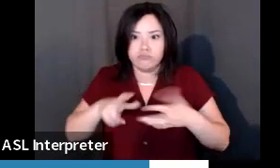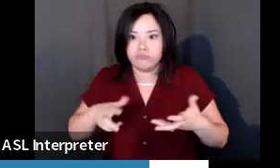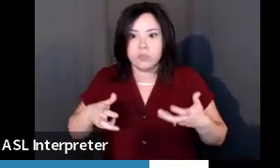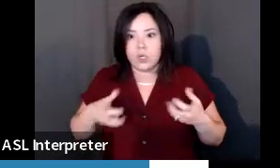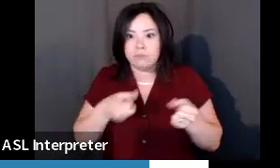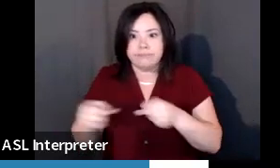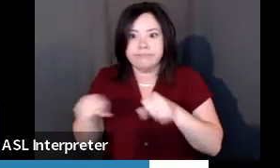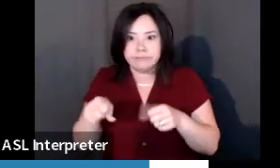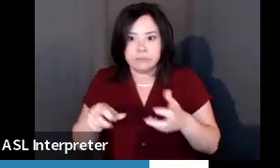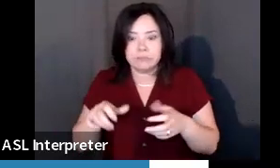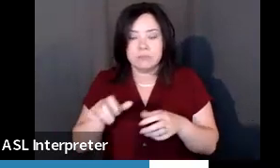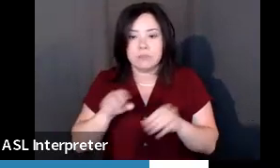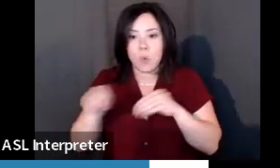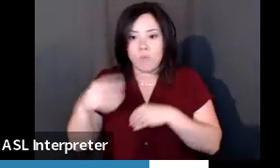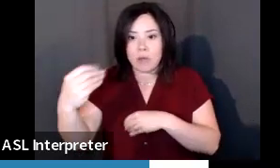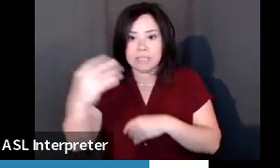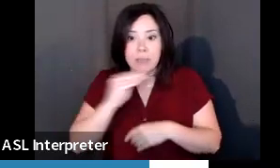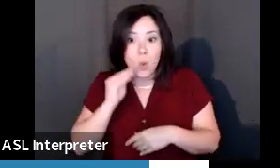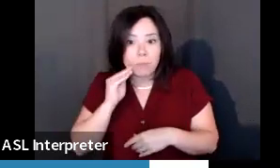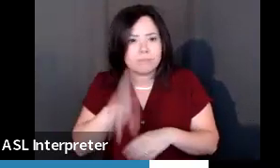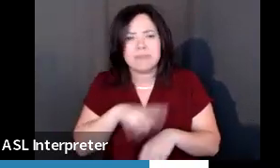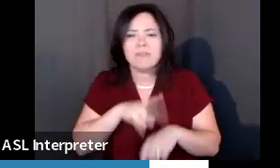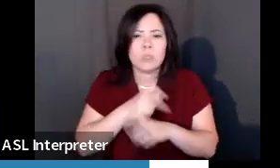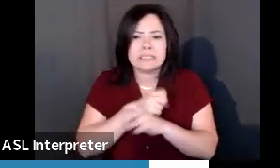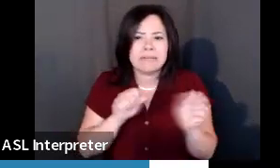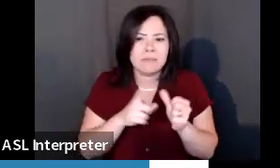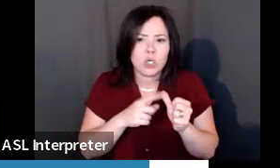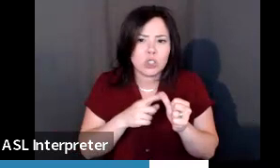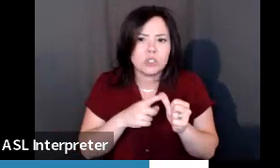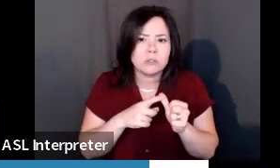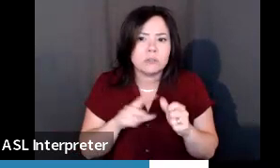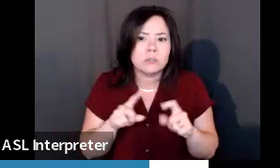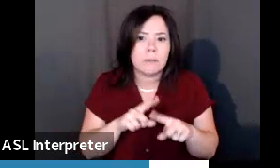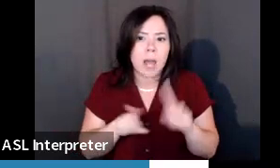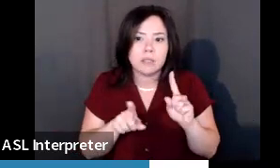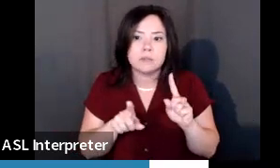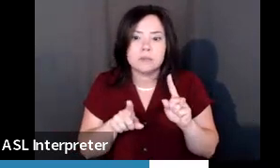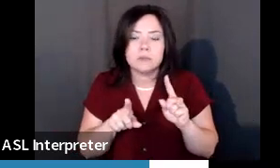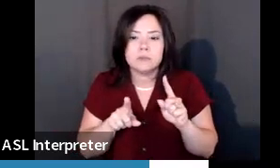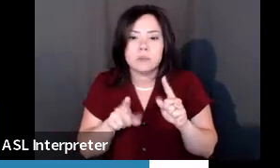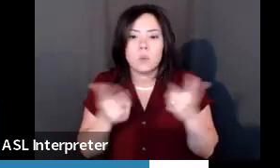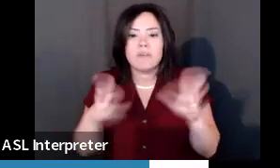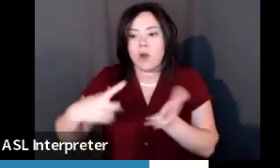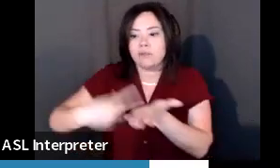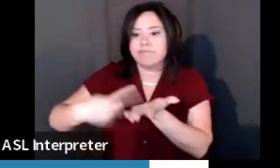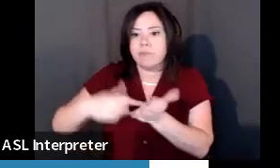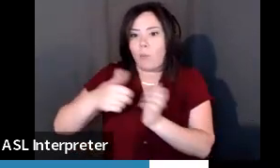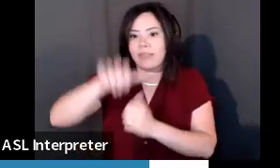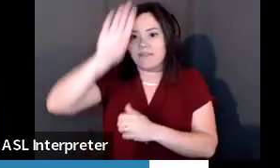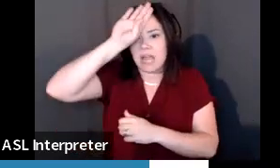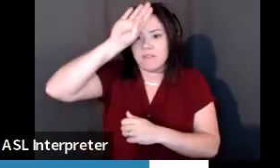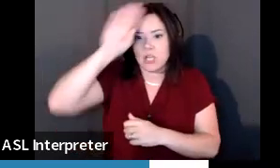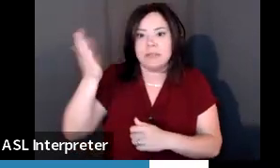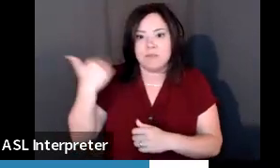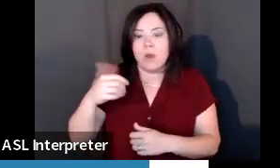outside of that home? And of course, safety first, but we've talked with firefighters in the past, and that's something